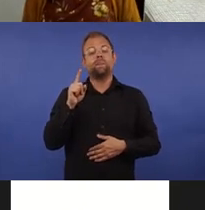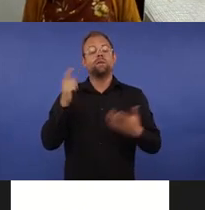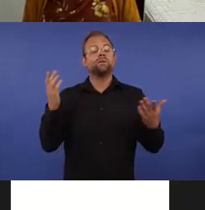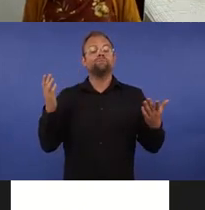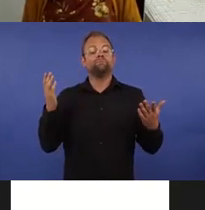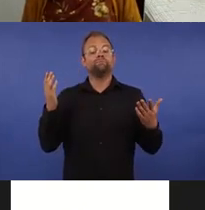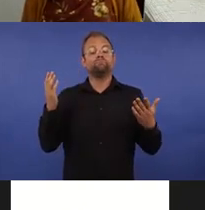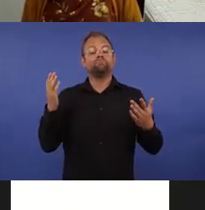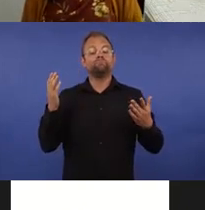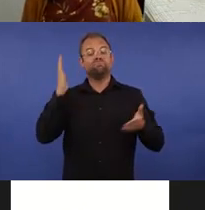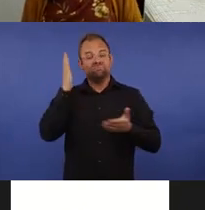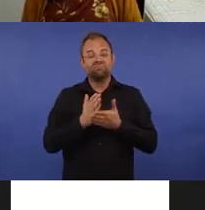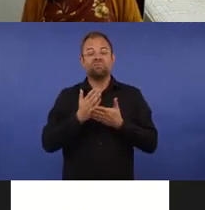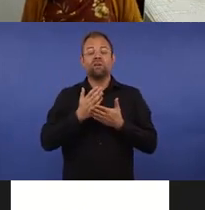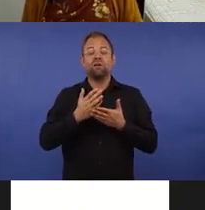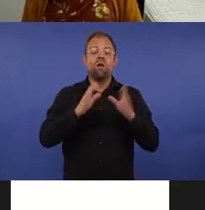disservice for the individual.